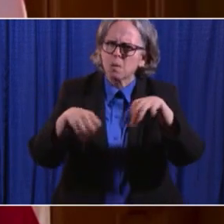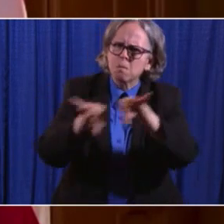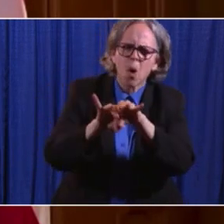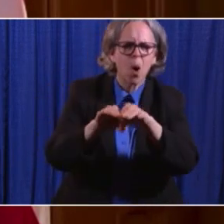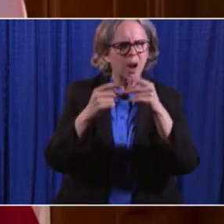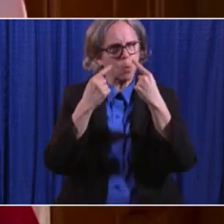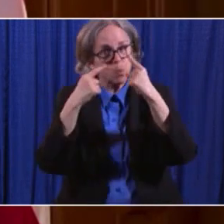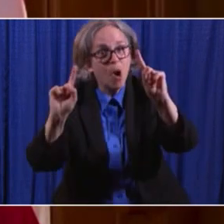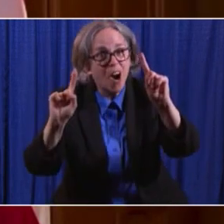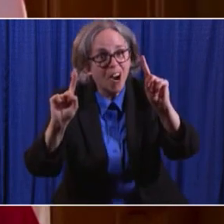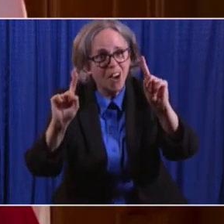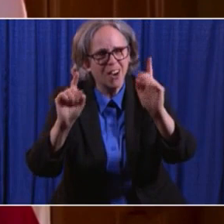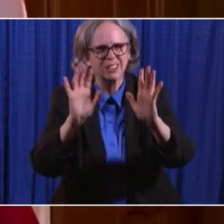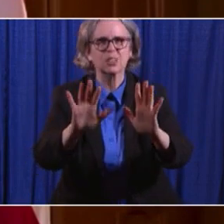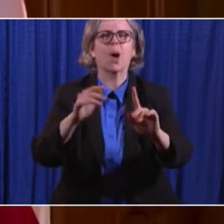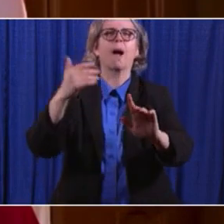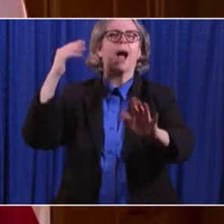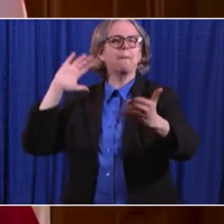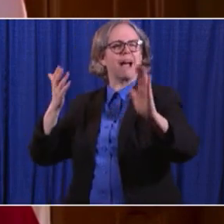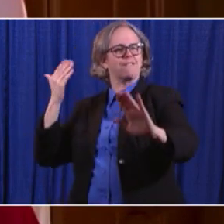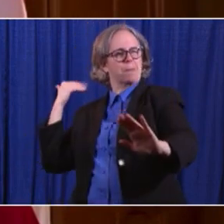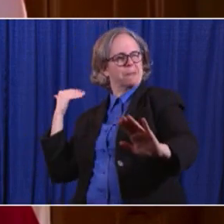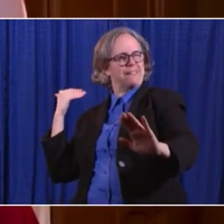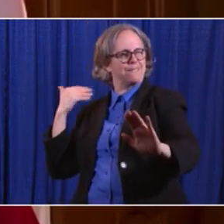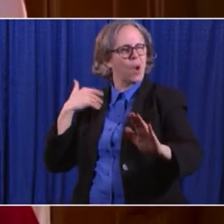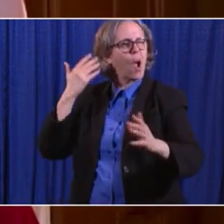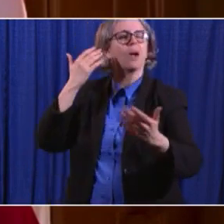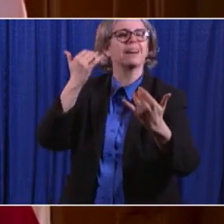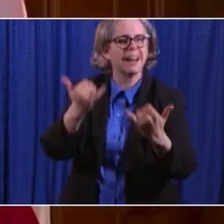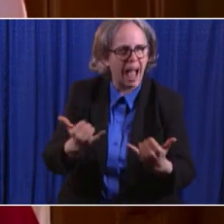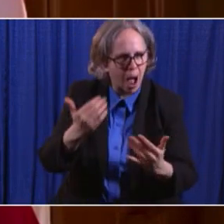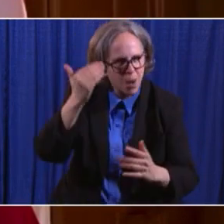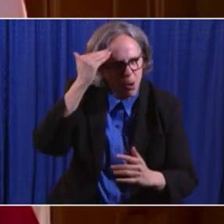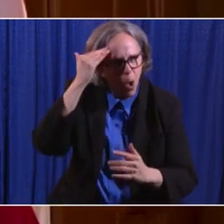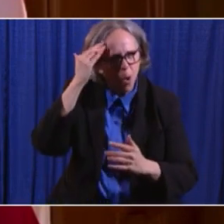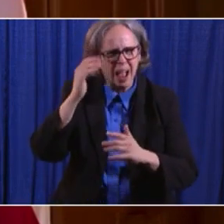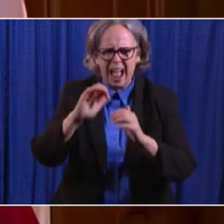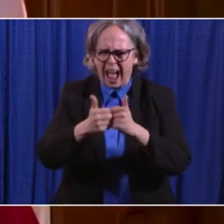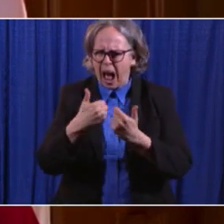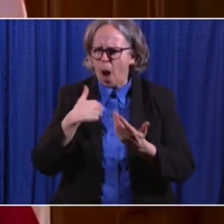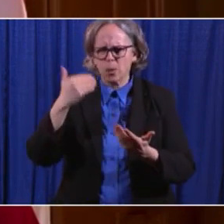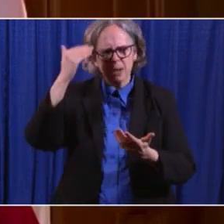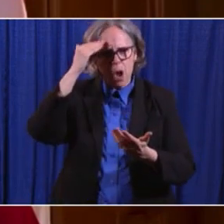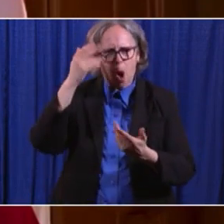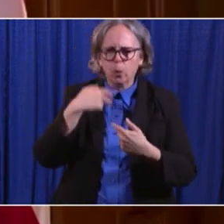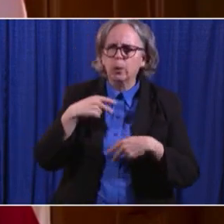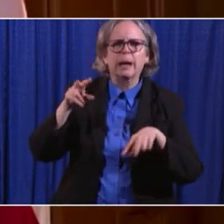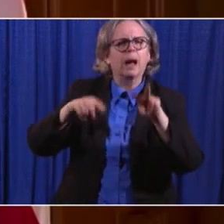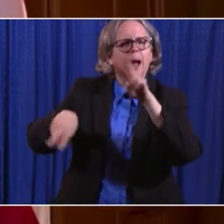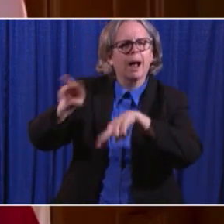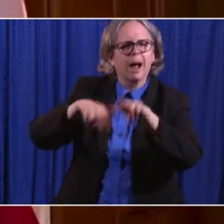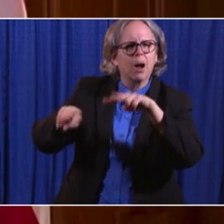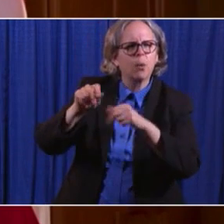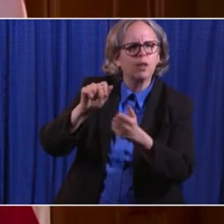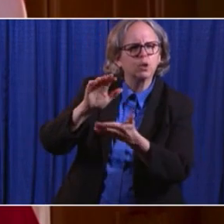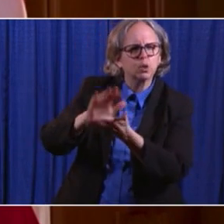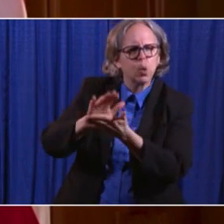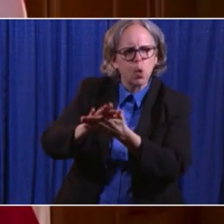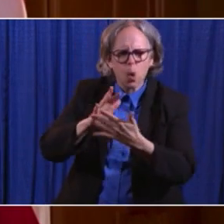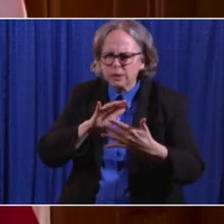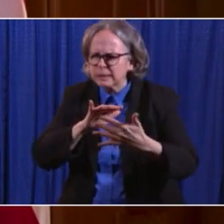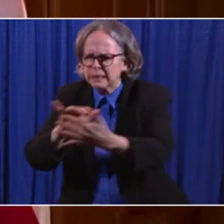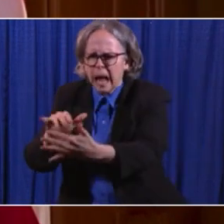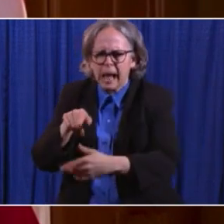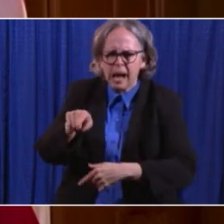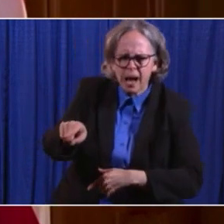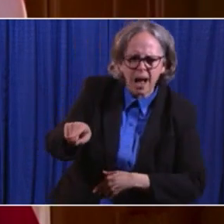experience of our school year where kids have been in classroom less than 6 feet apart. Somebody comes down with the